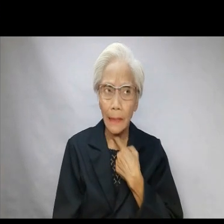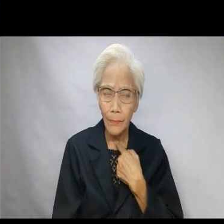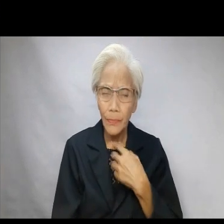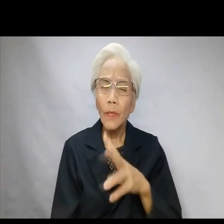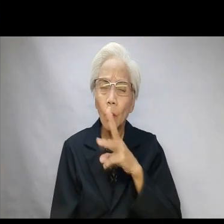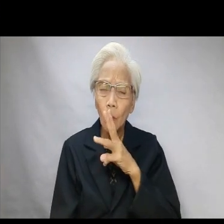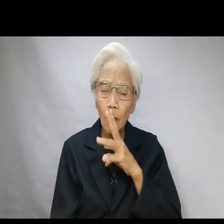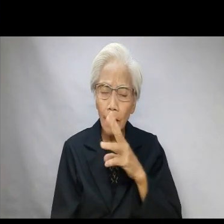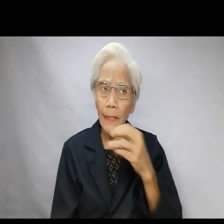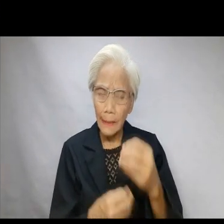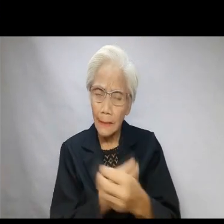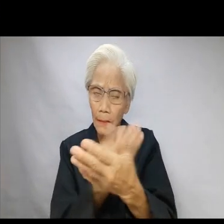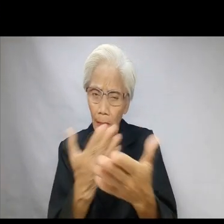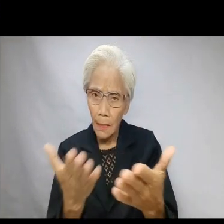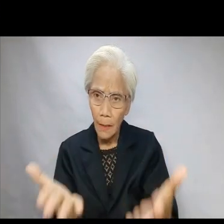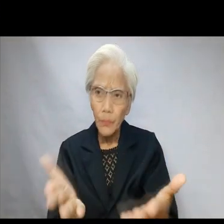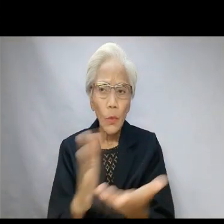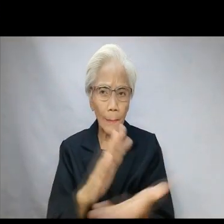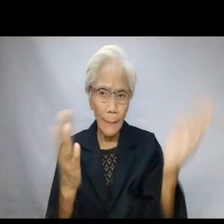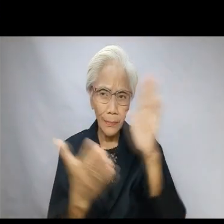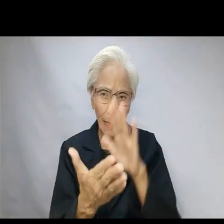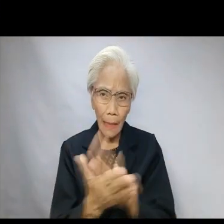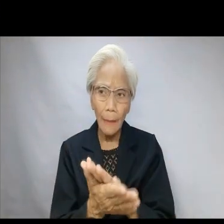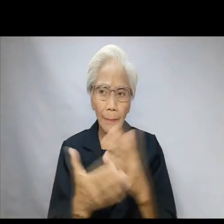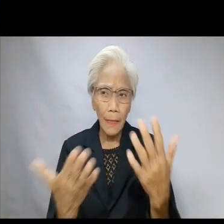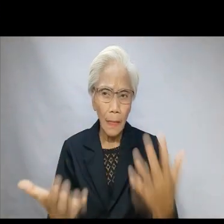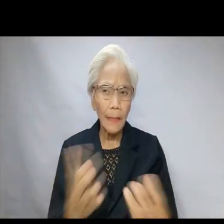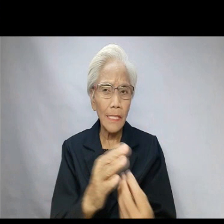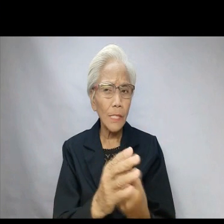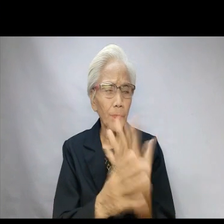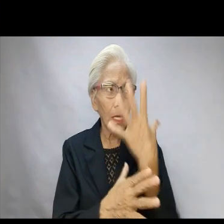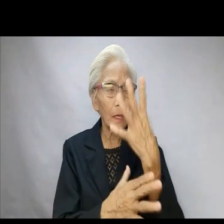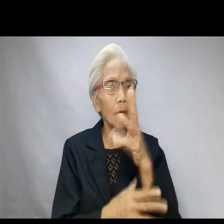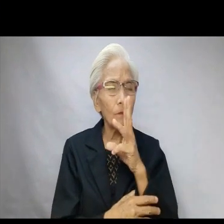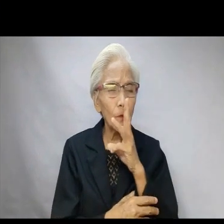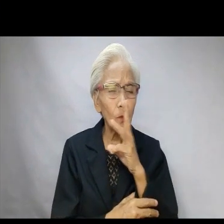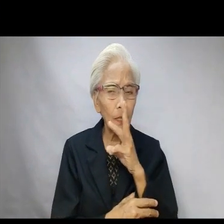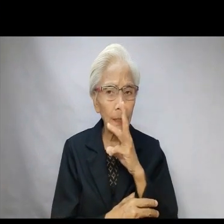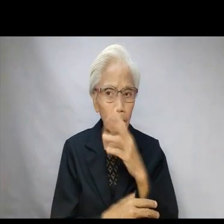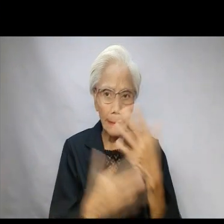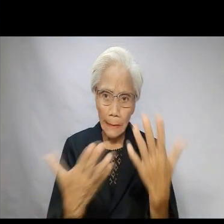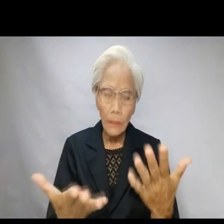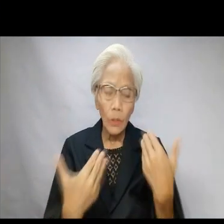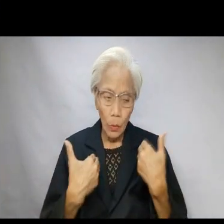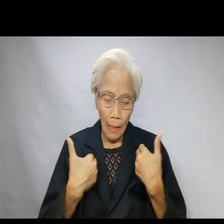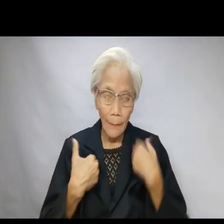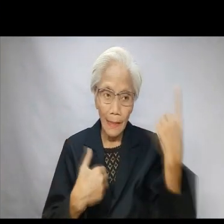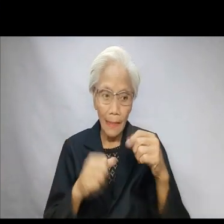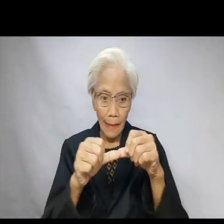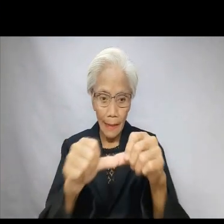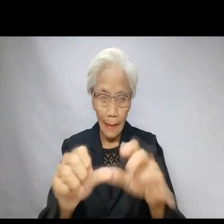I shall give will become in him a spring of water welling up to eternal